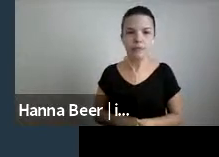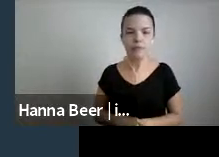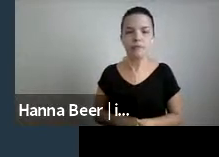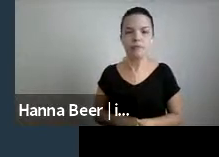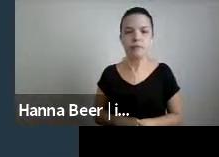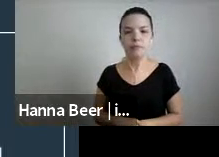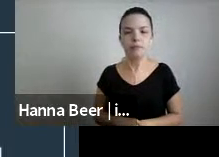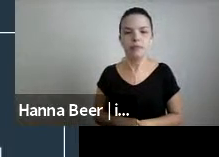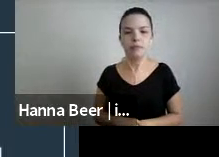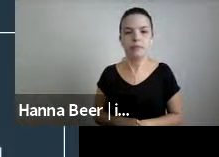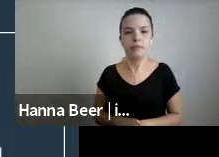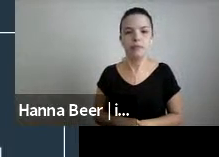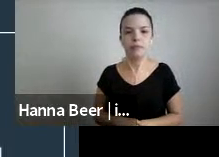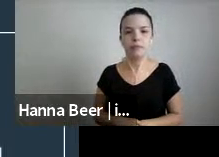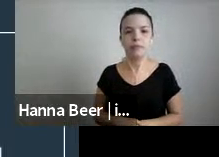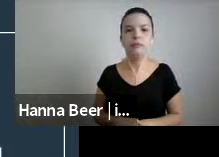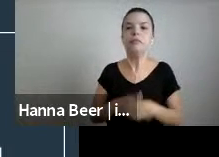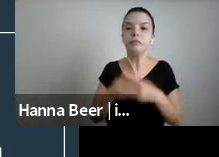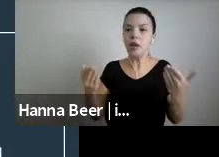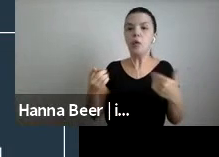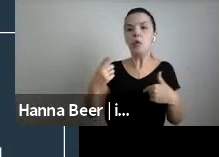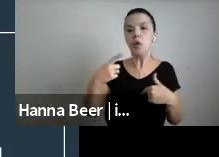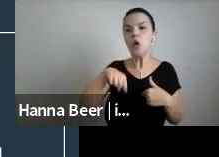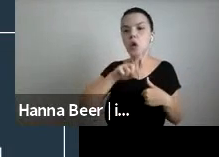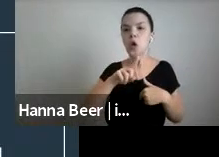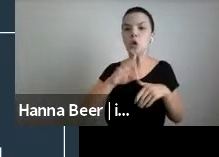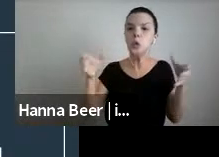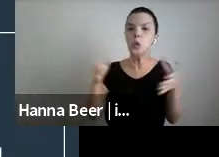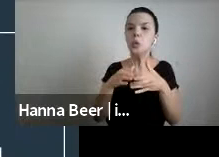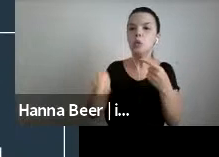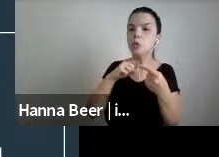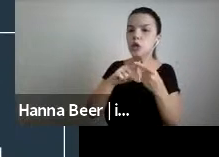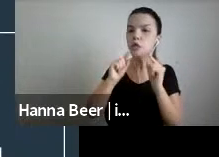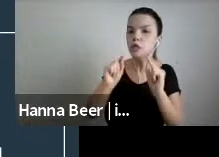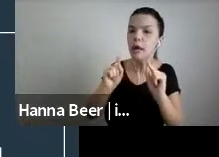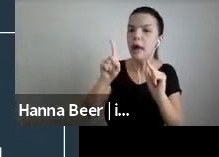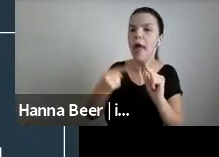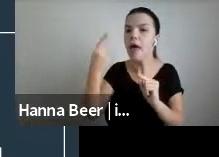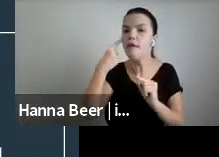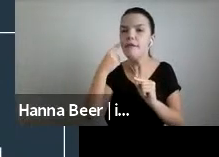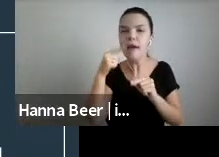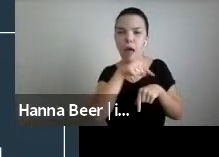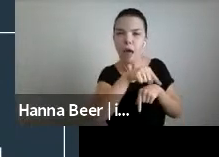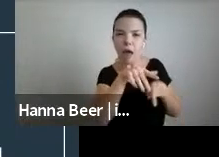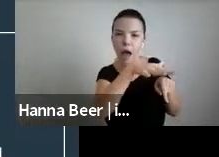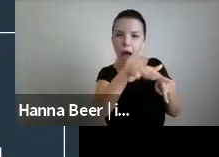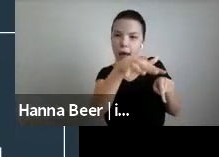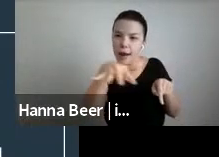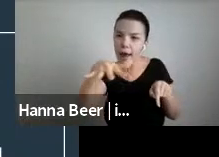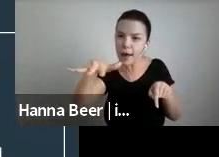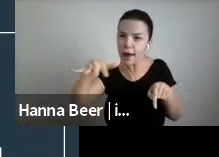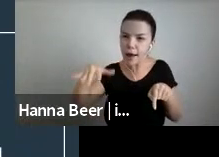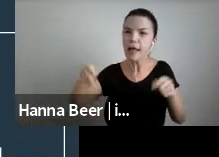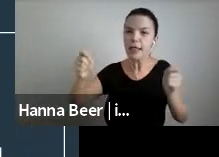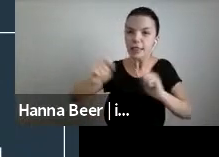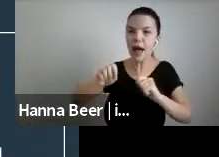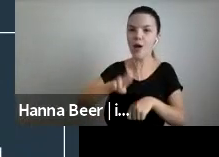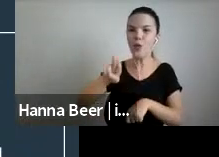identify specific areas where they can implement IMAs. These are some of